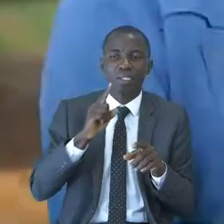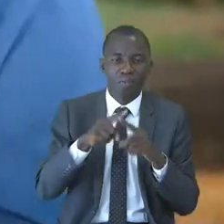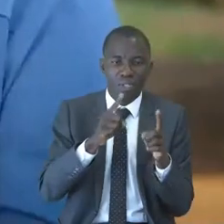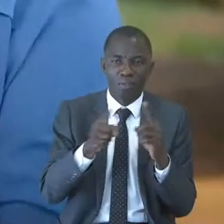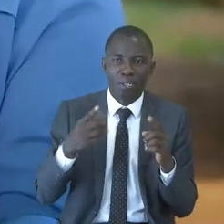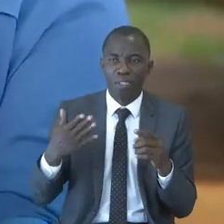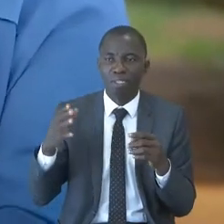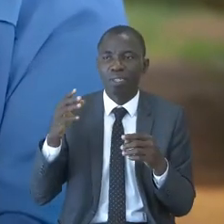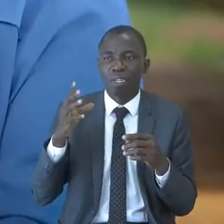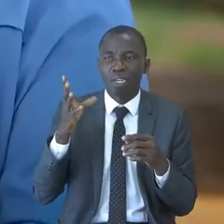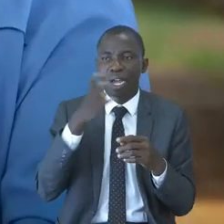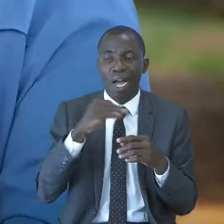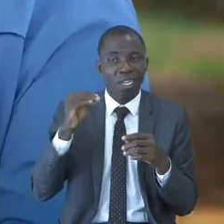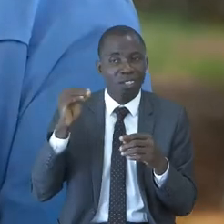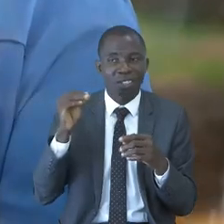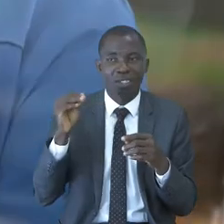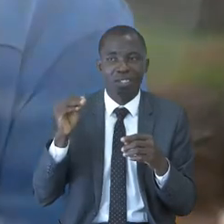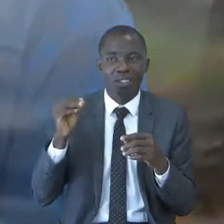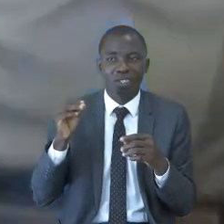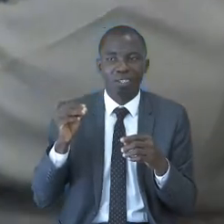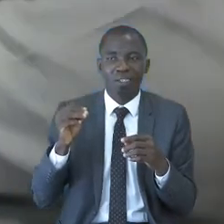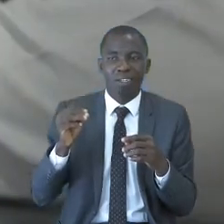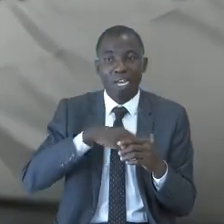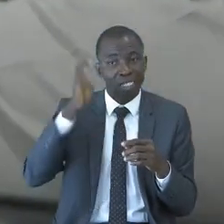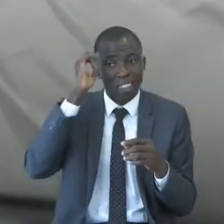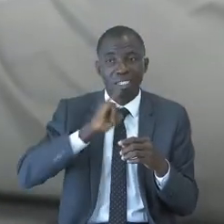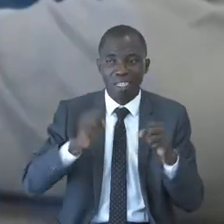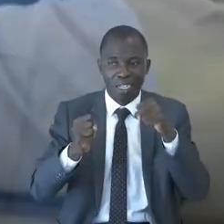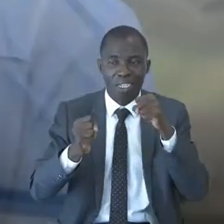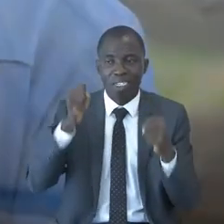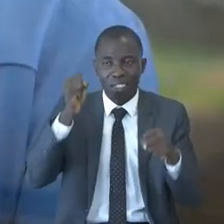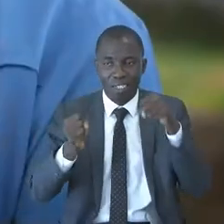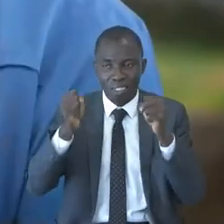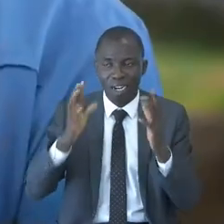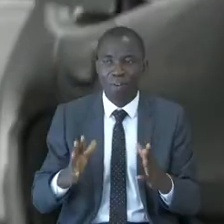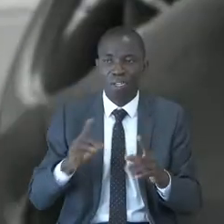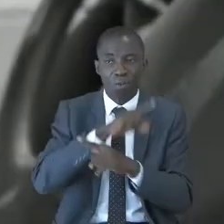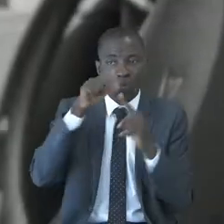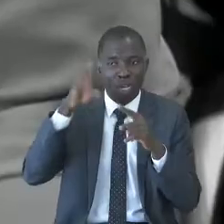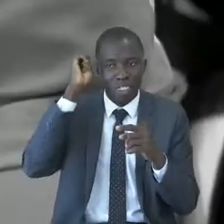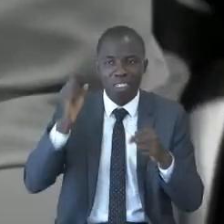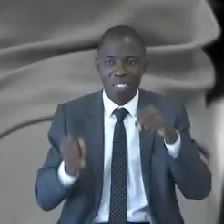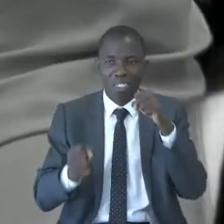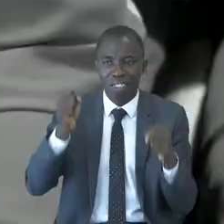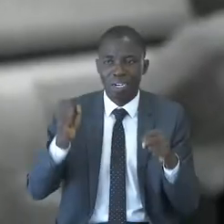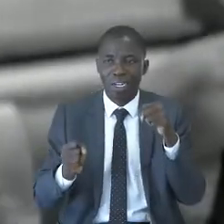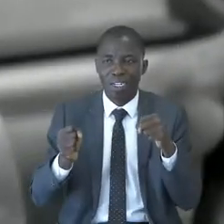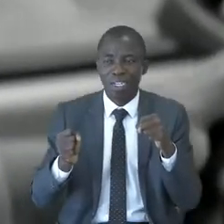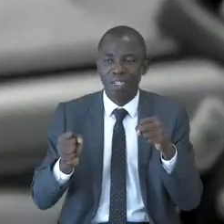them. To the extent, I'm a driver. When I drive, at times, I wet